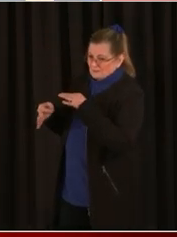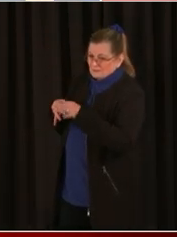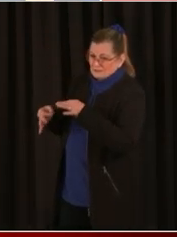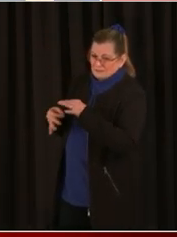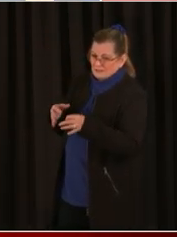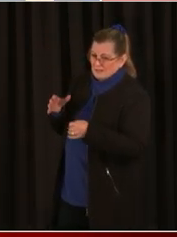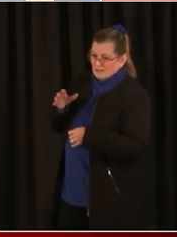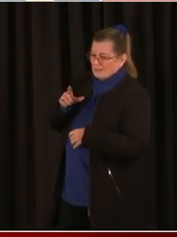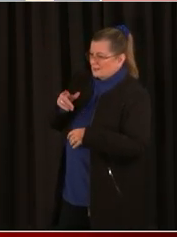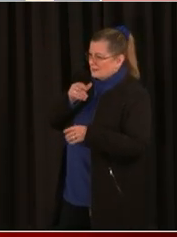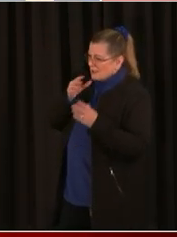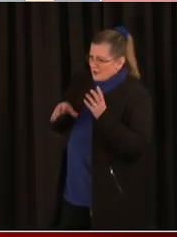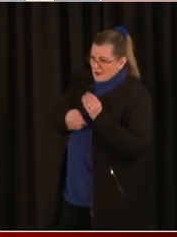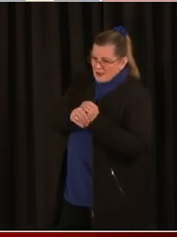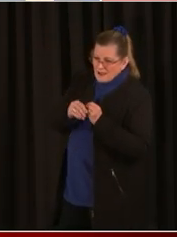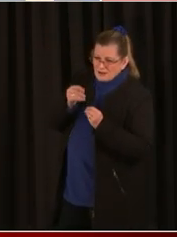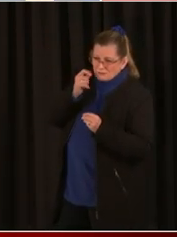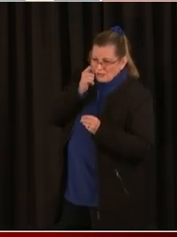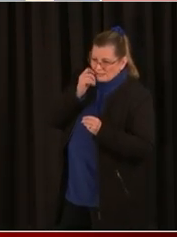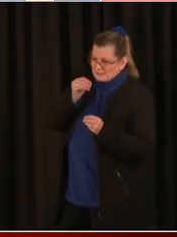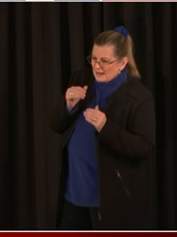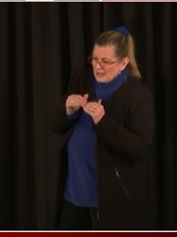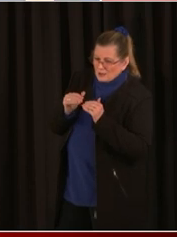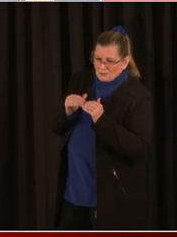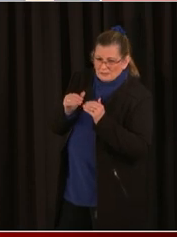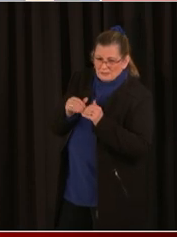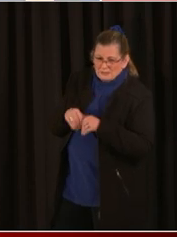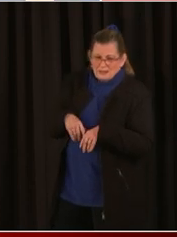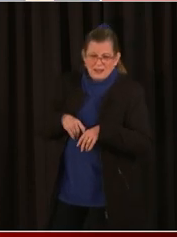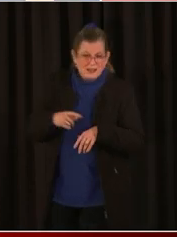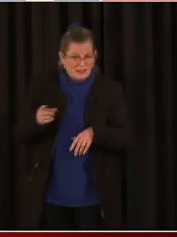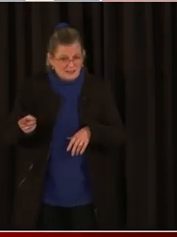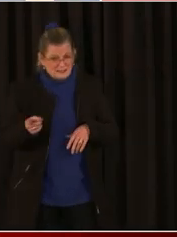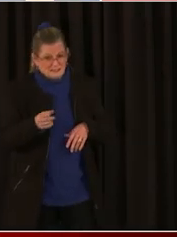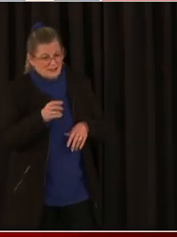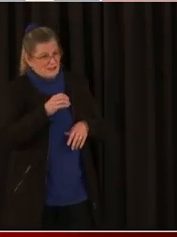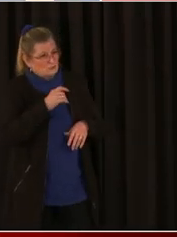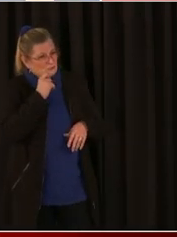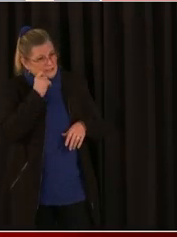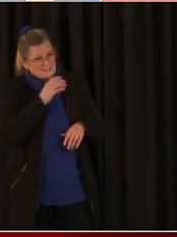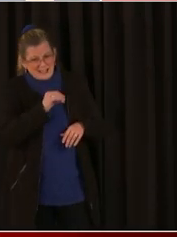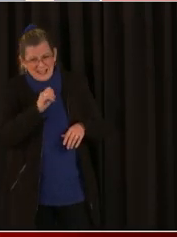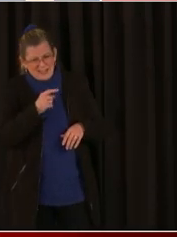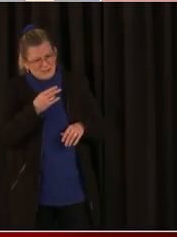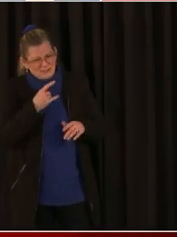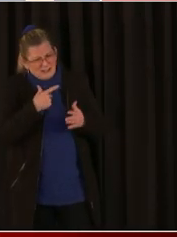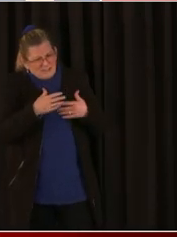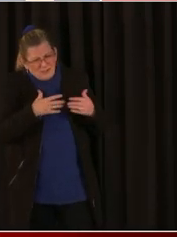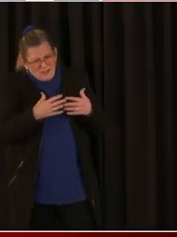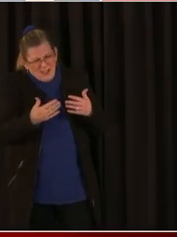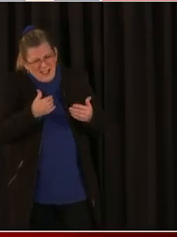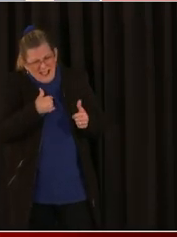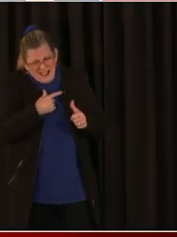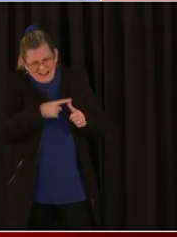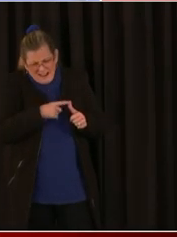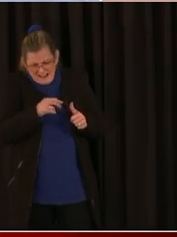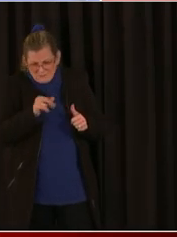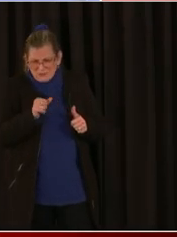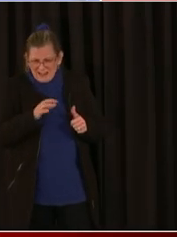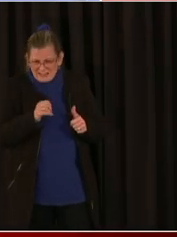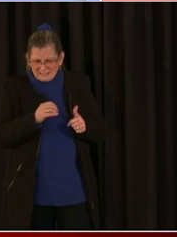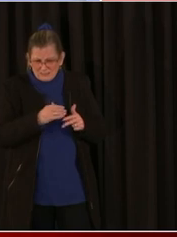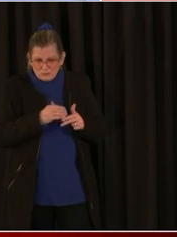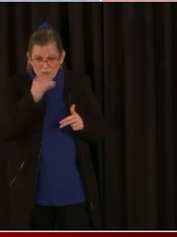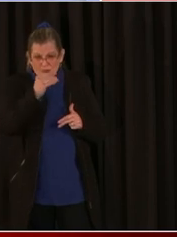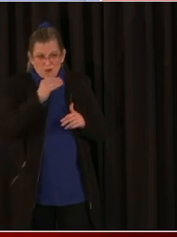and ethnicity. So someone has a race and an ethnicity. Right, but even if you add just the race, it's greater than the total number of doses administered